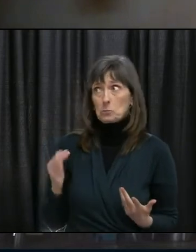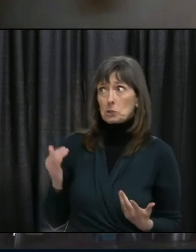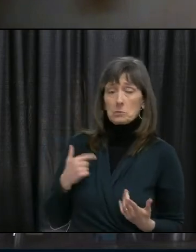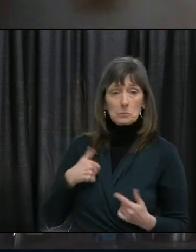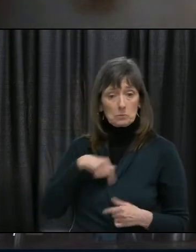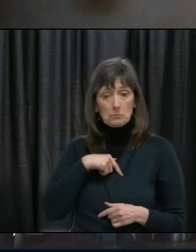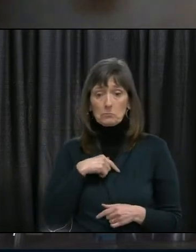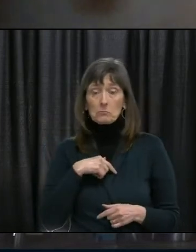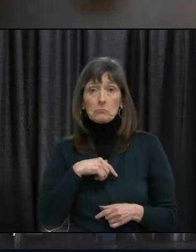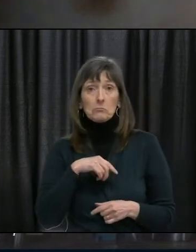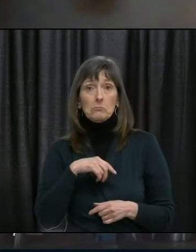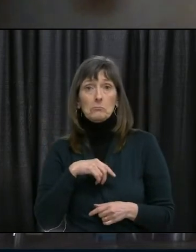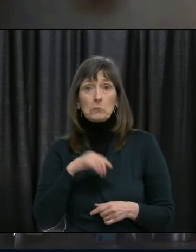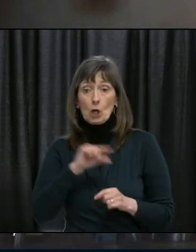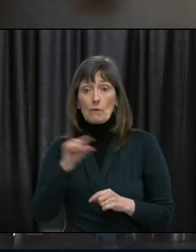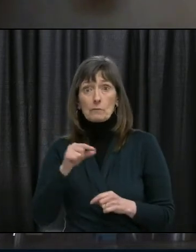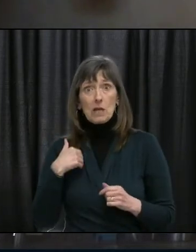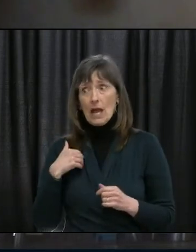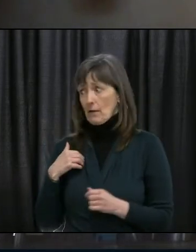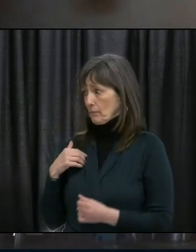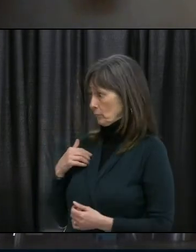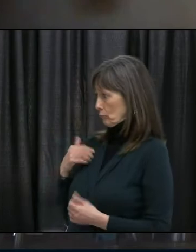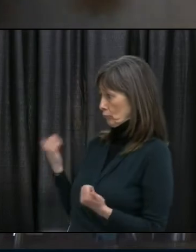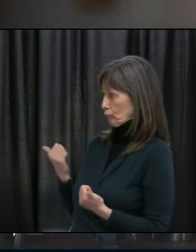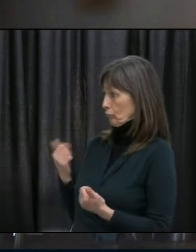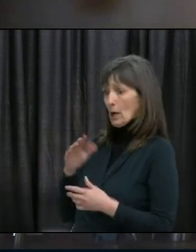meet those needs at our current burn rate.